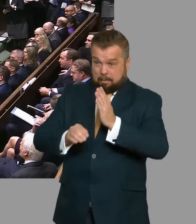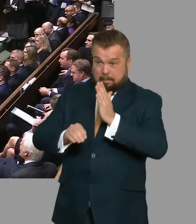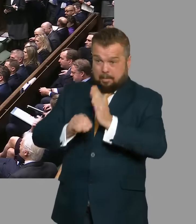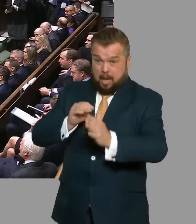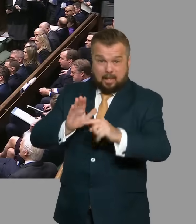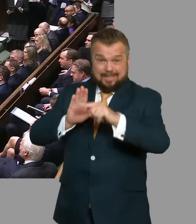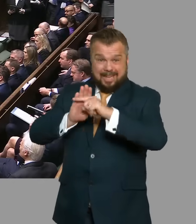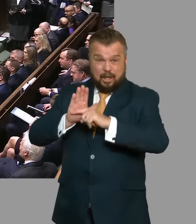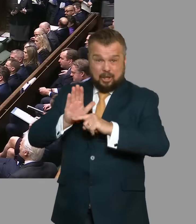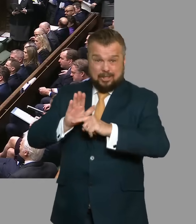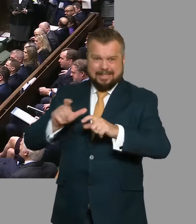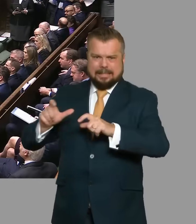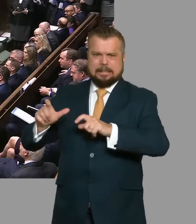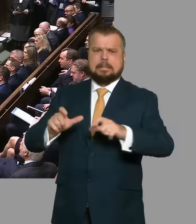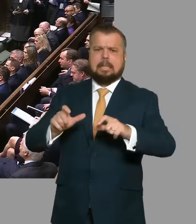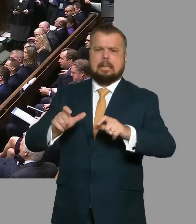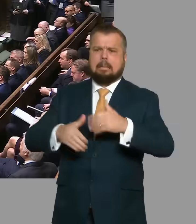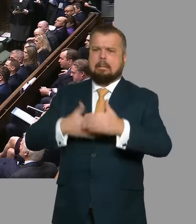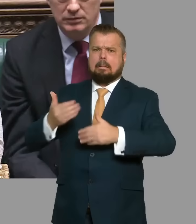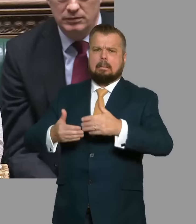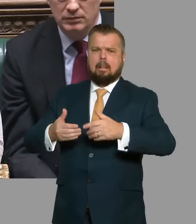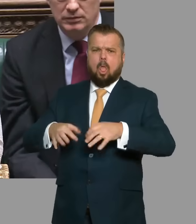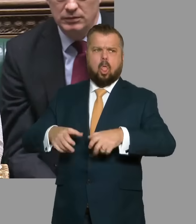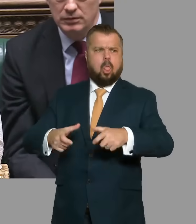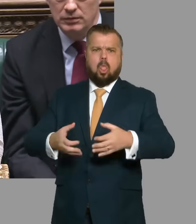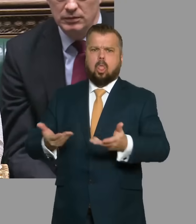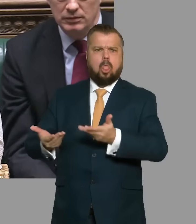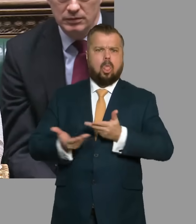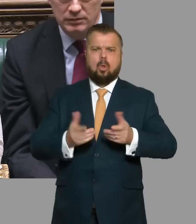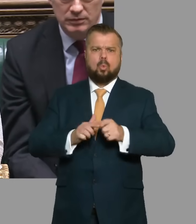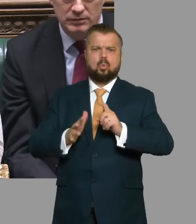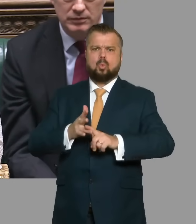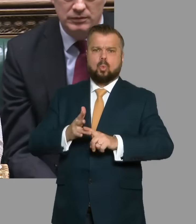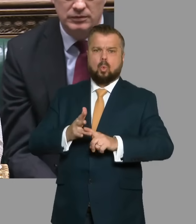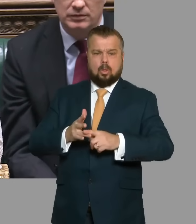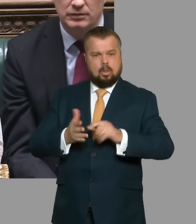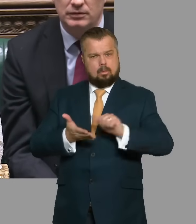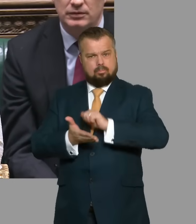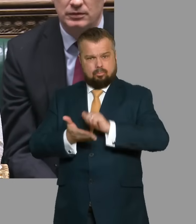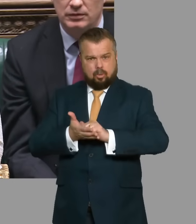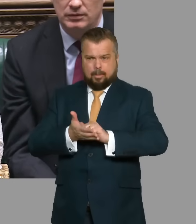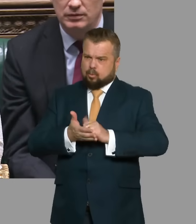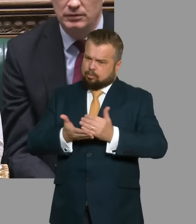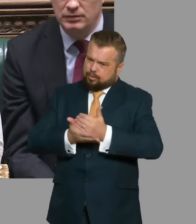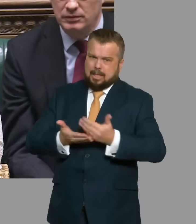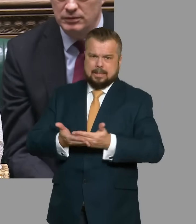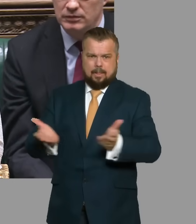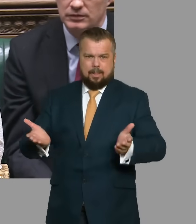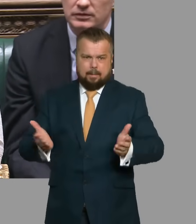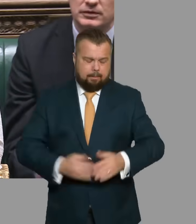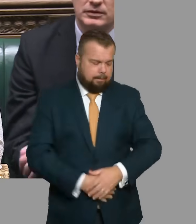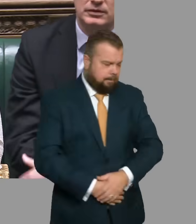Mr. Speaker, the Prime Minister wants to talk about leadership. Three of his own cabinet ministers